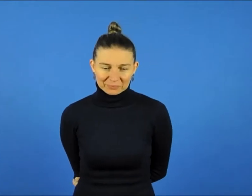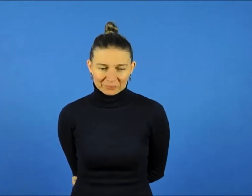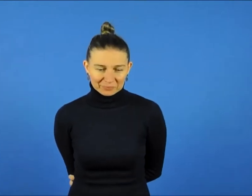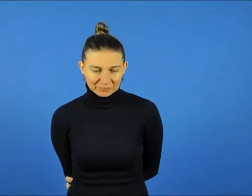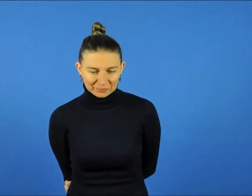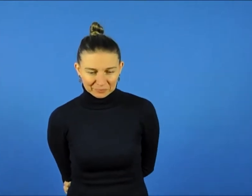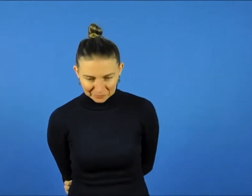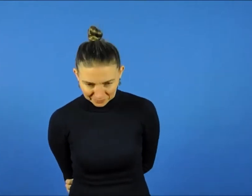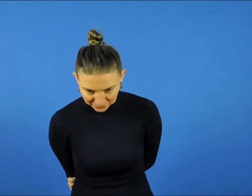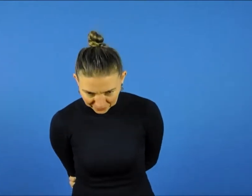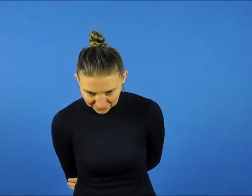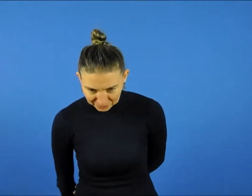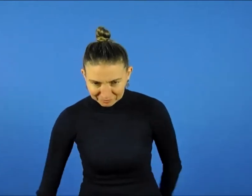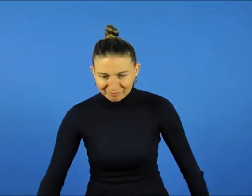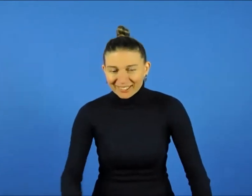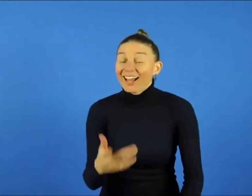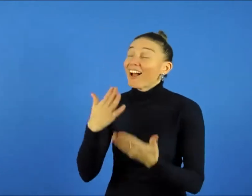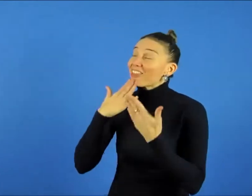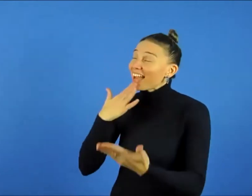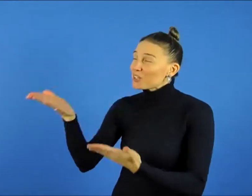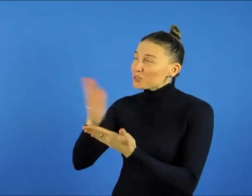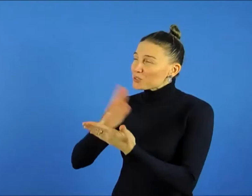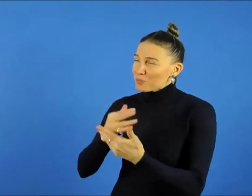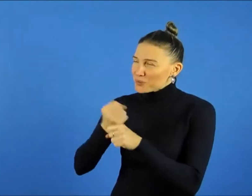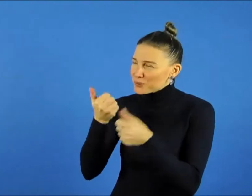Thank you for the interpreters. You're doing amazing.